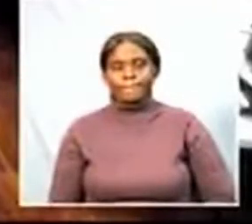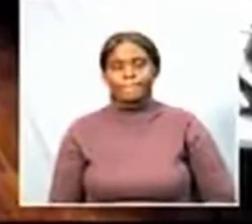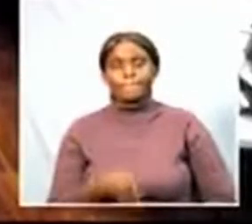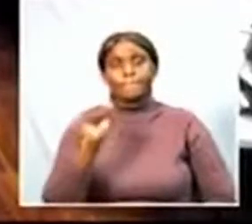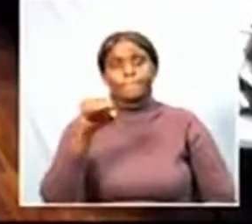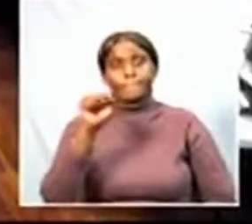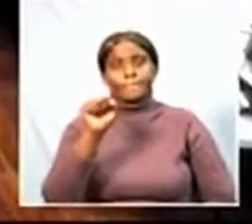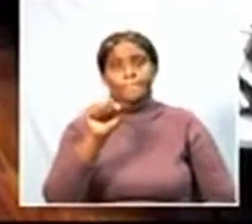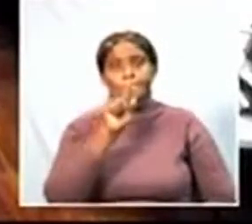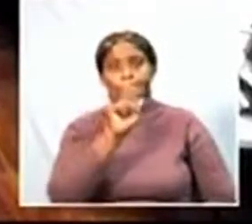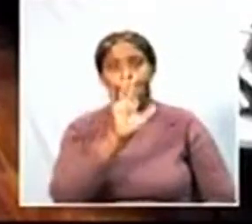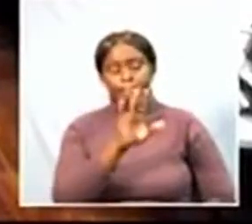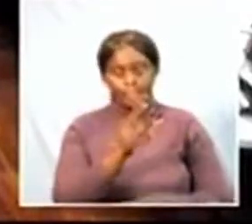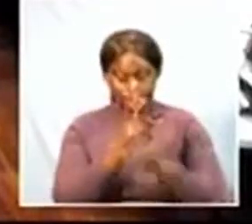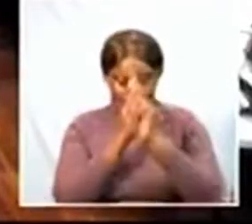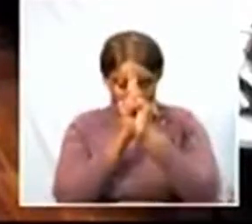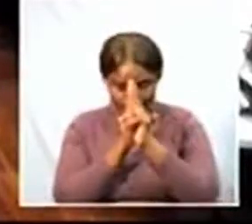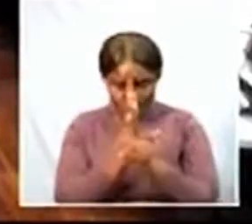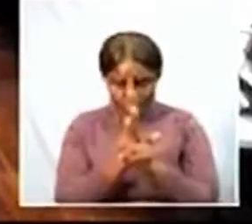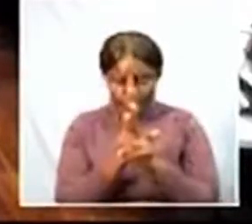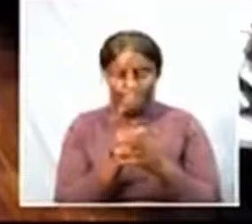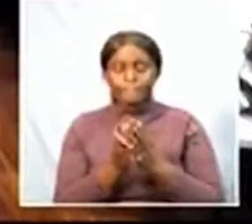Yes, Honorable.